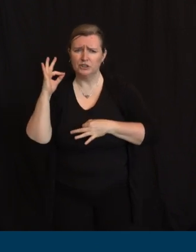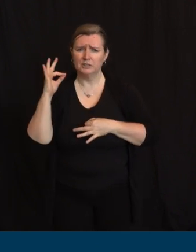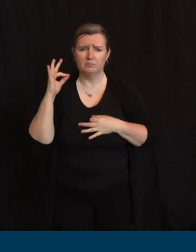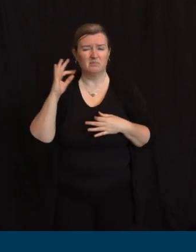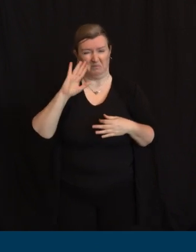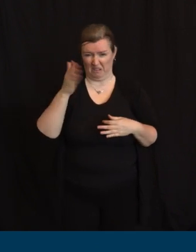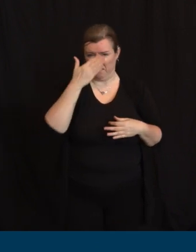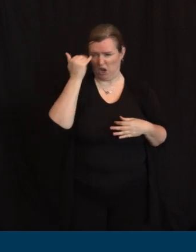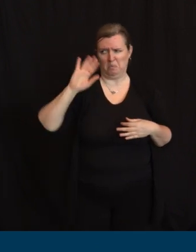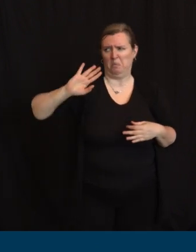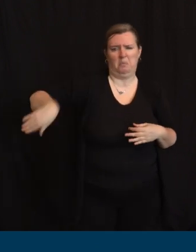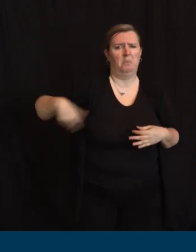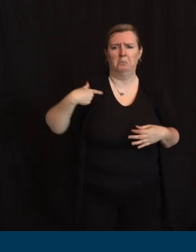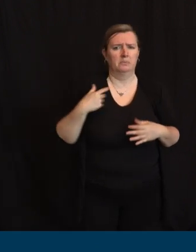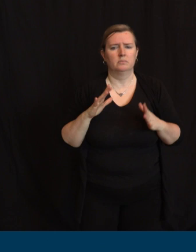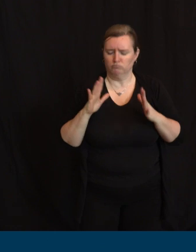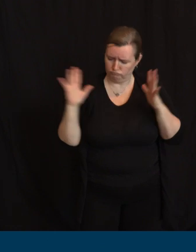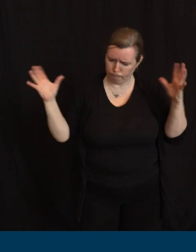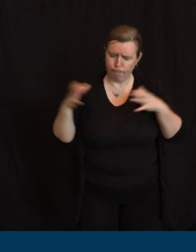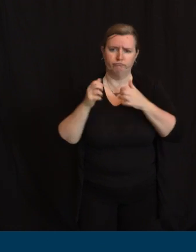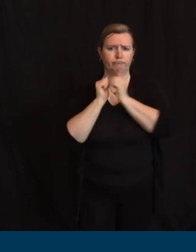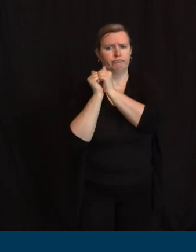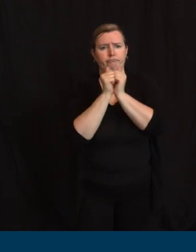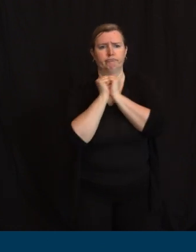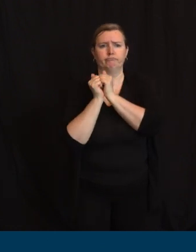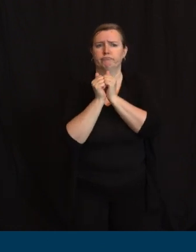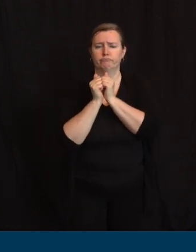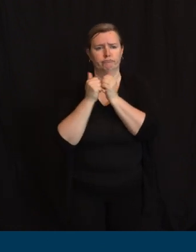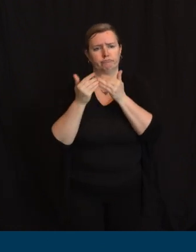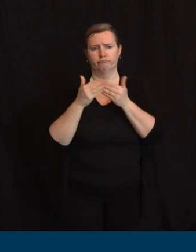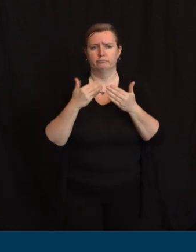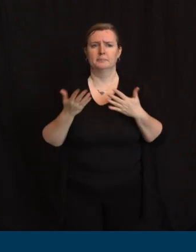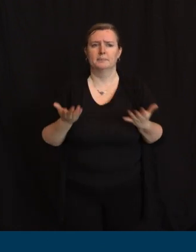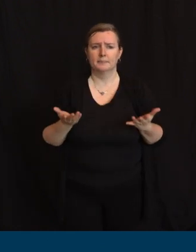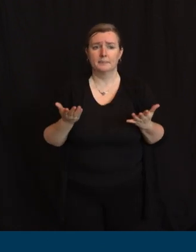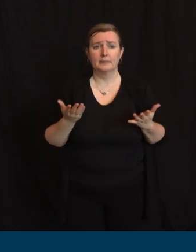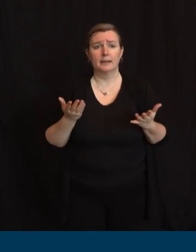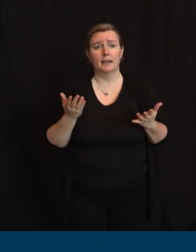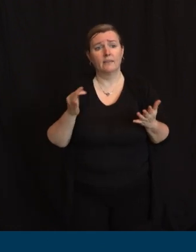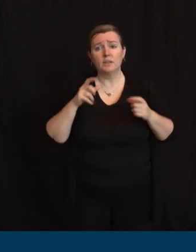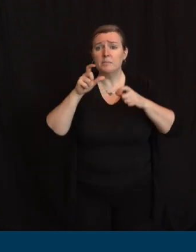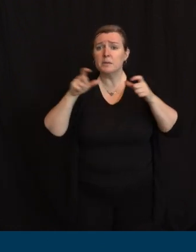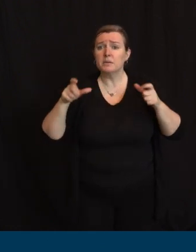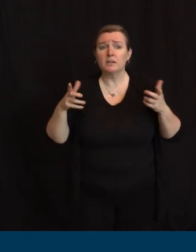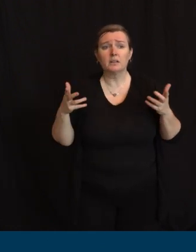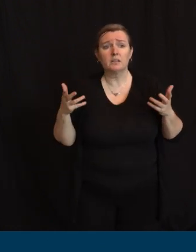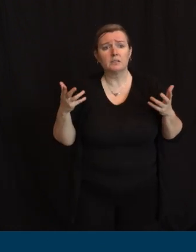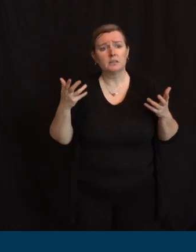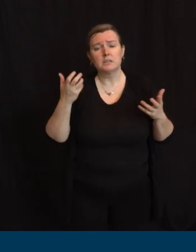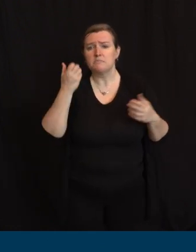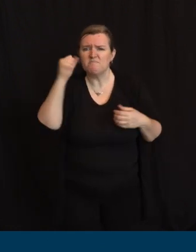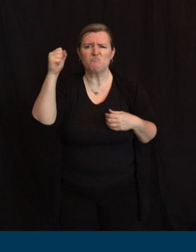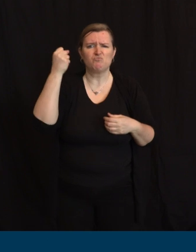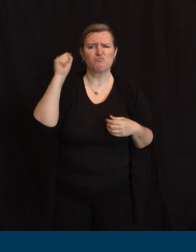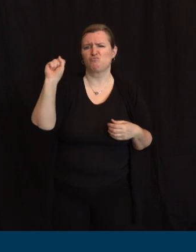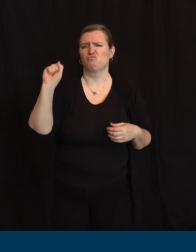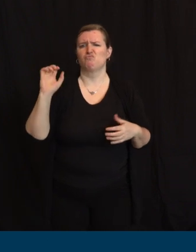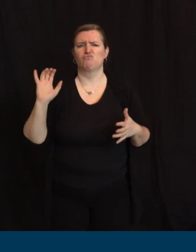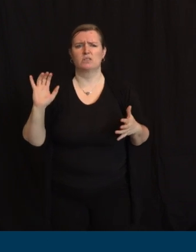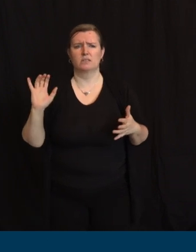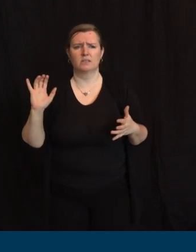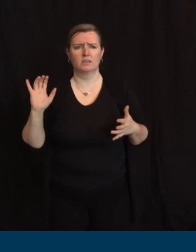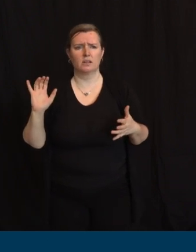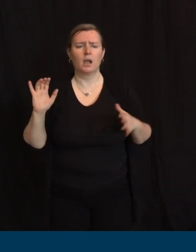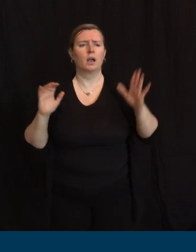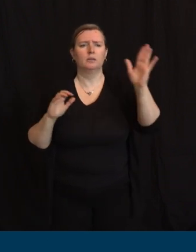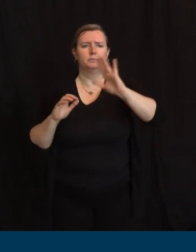these hearings is that if they take place, that better darn well acknowledge, this is related to tolls, that better well acknowledge the